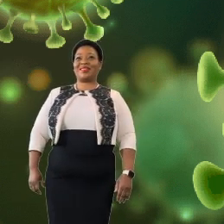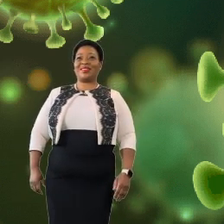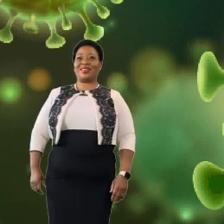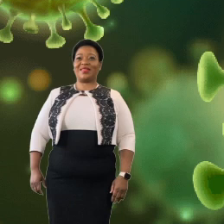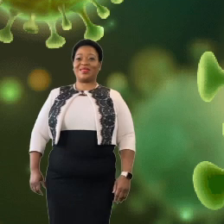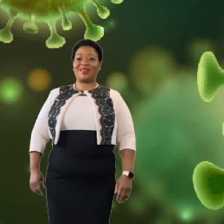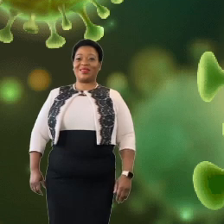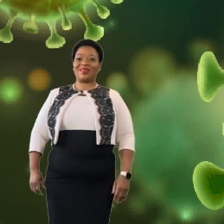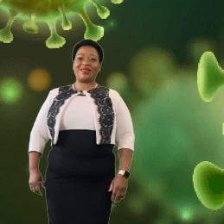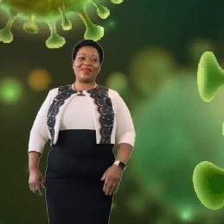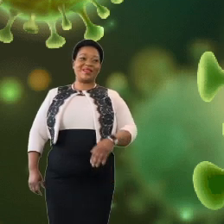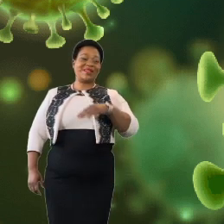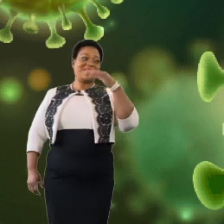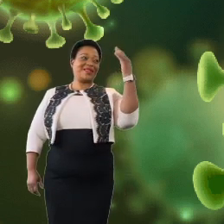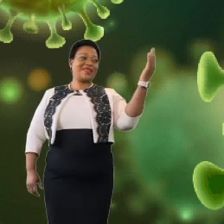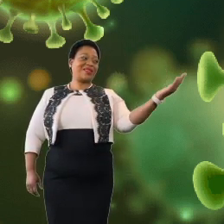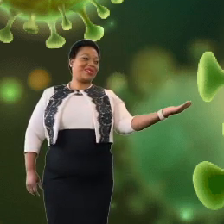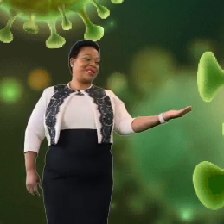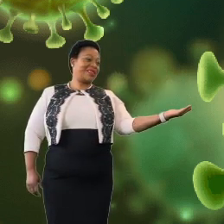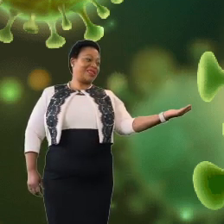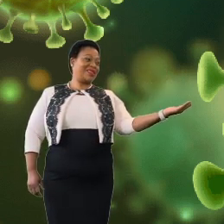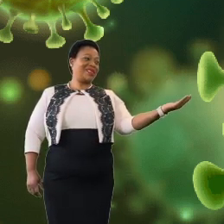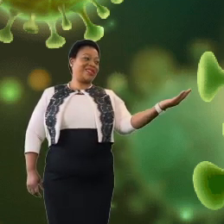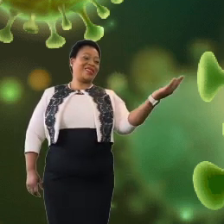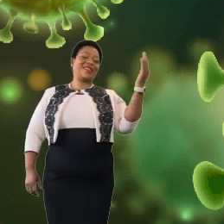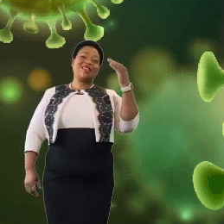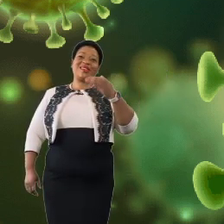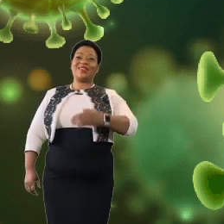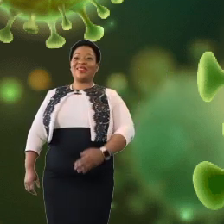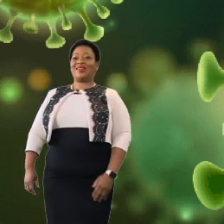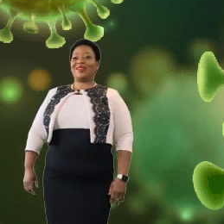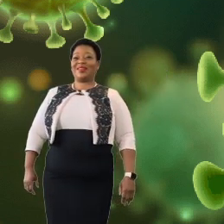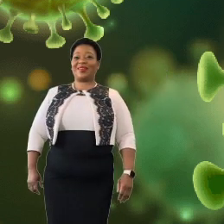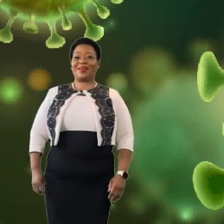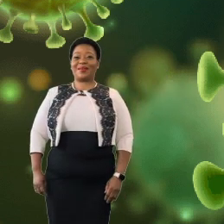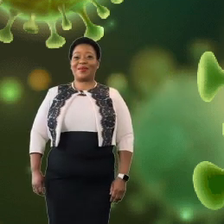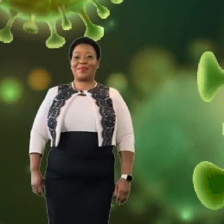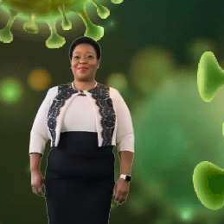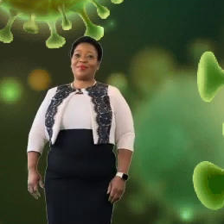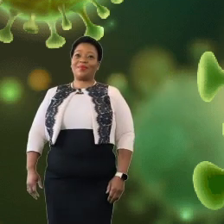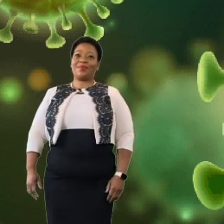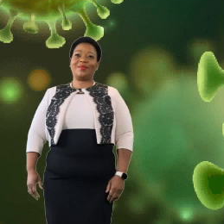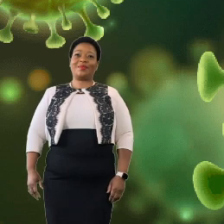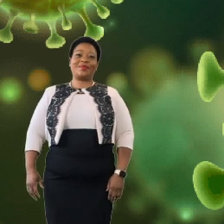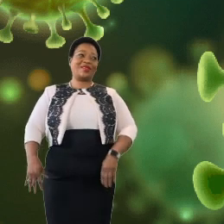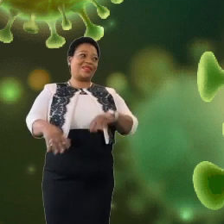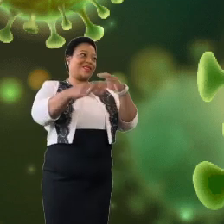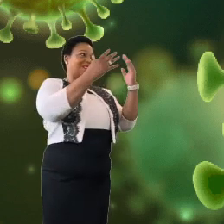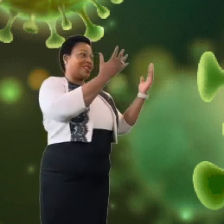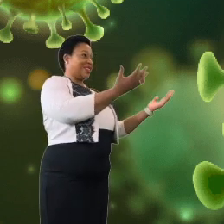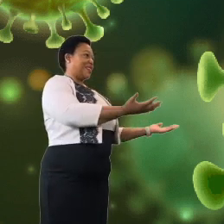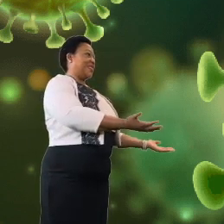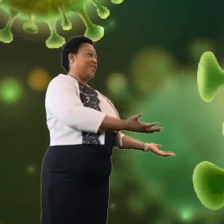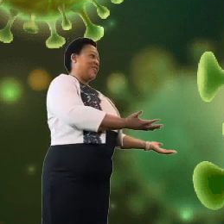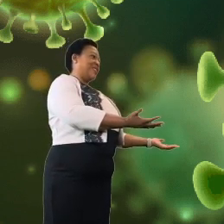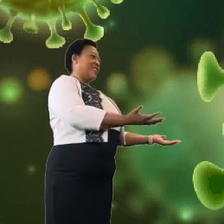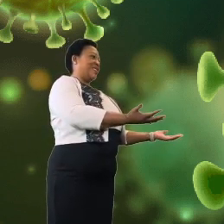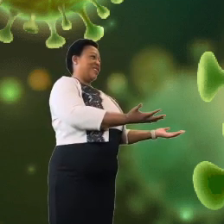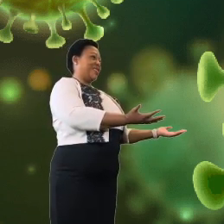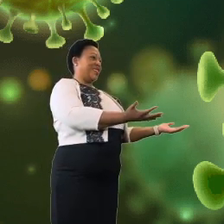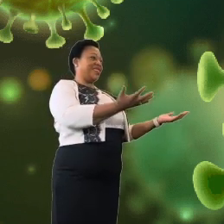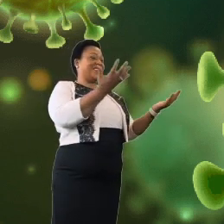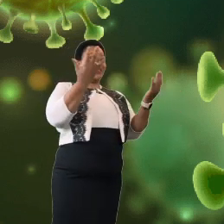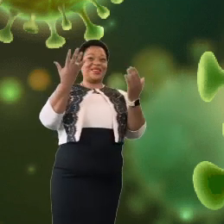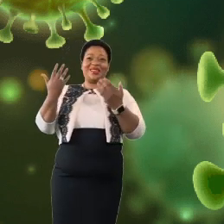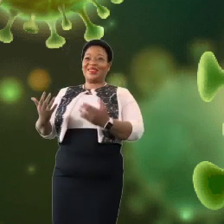The issue of creating a climate conducive for expansion of our existing businesses, I think the business retention strategy has always been